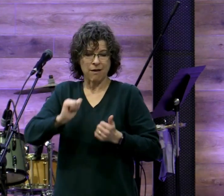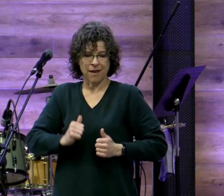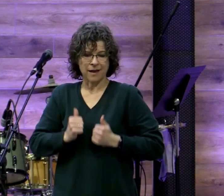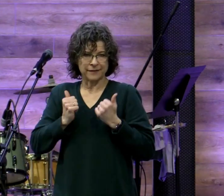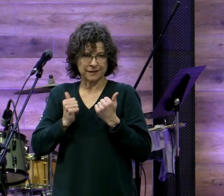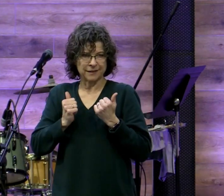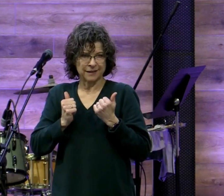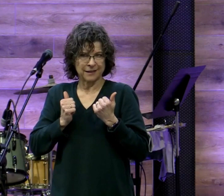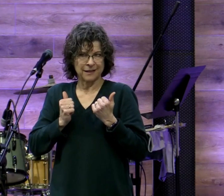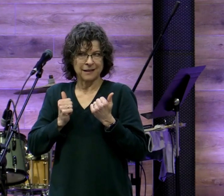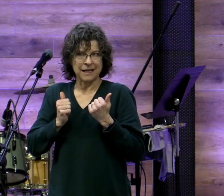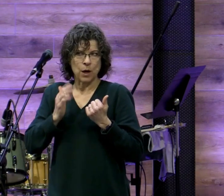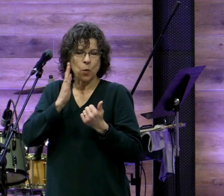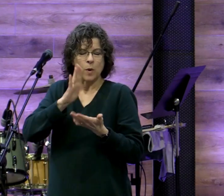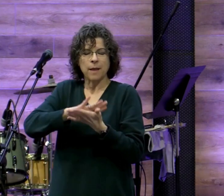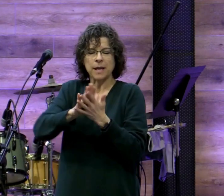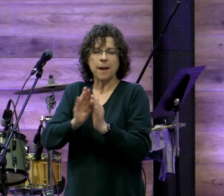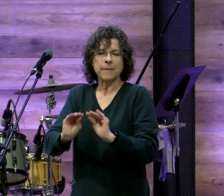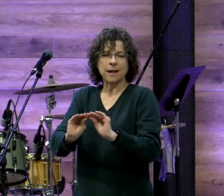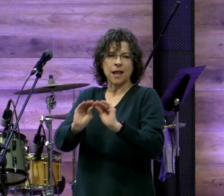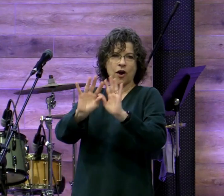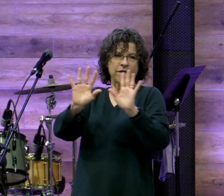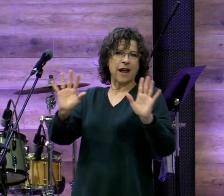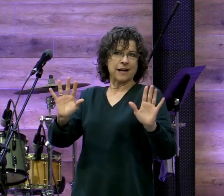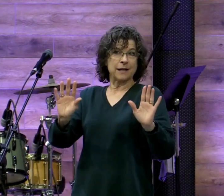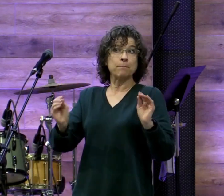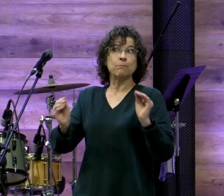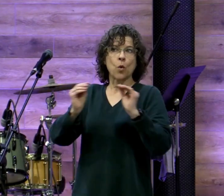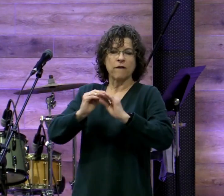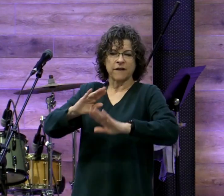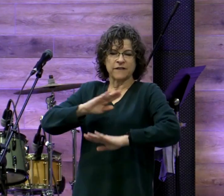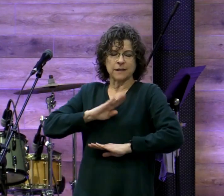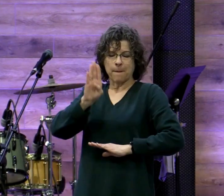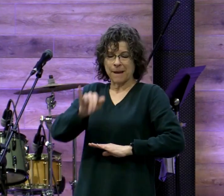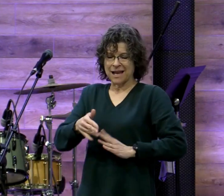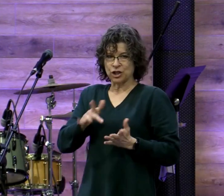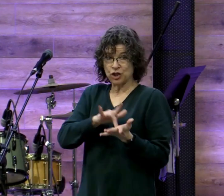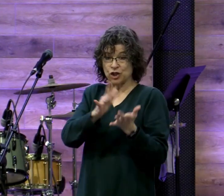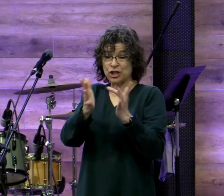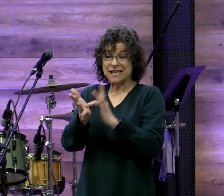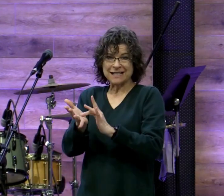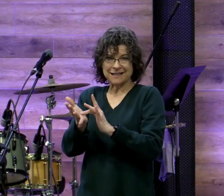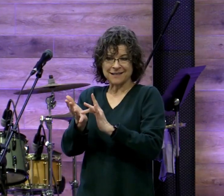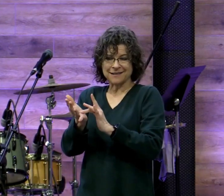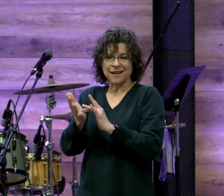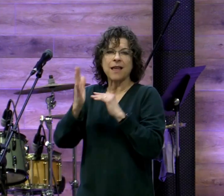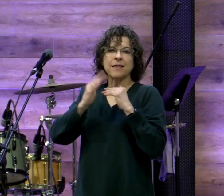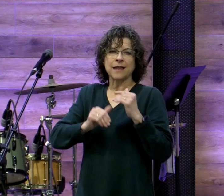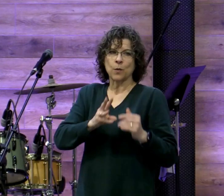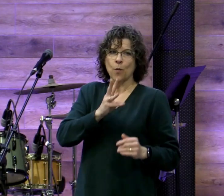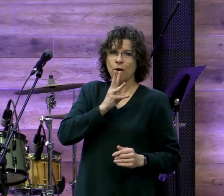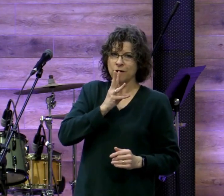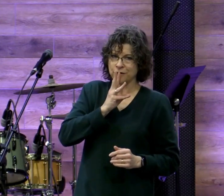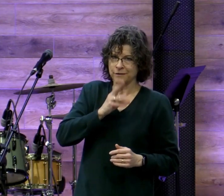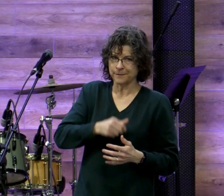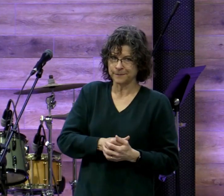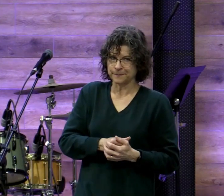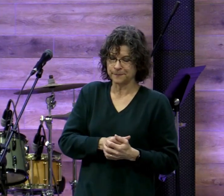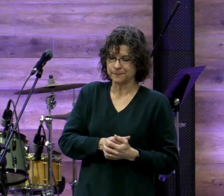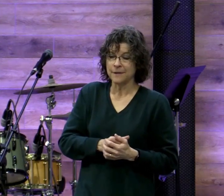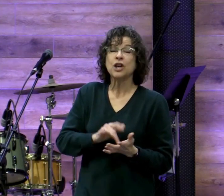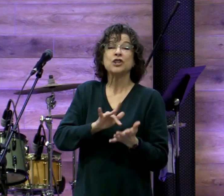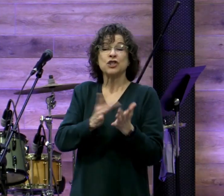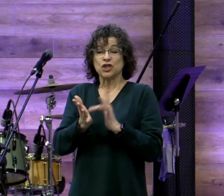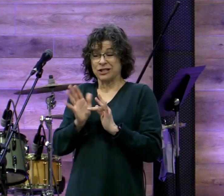to be clarified and more fully fulfilled by Jesus and his cleansing blood. And the